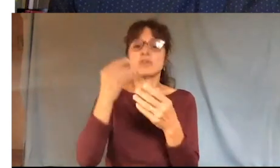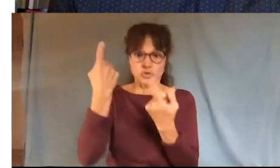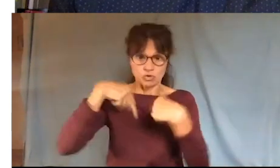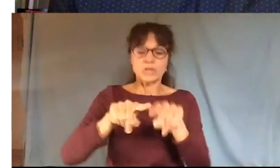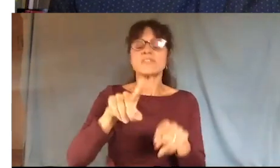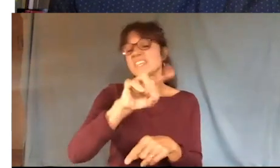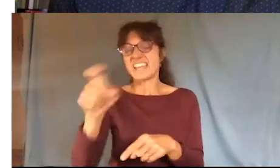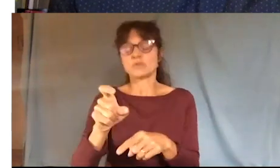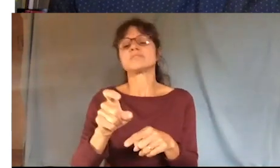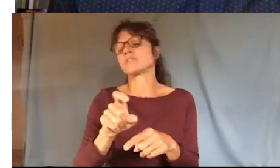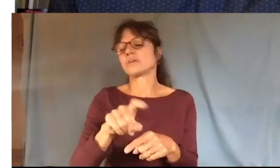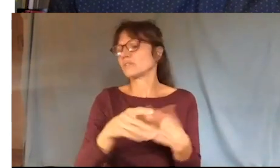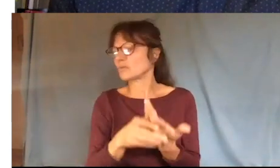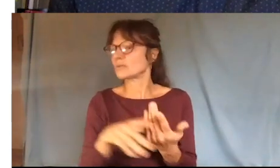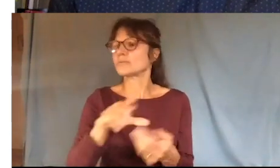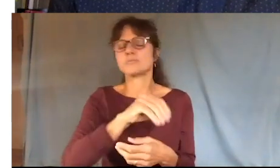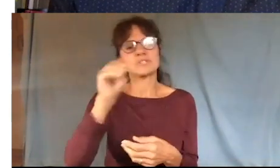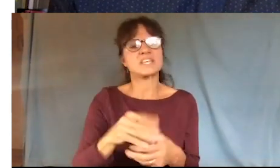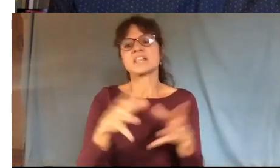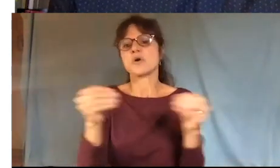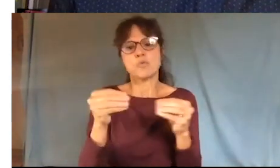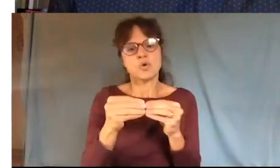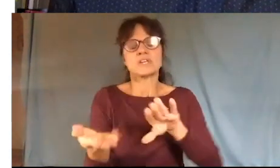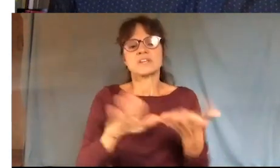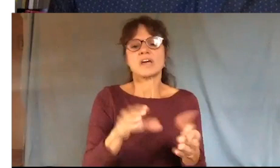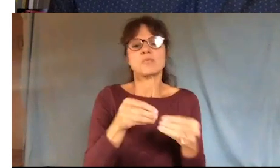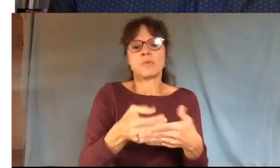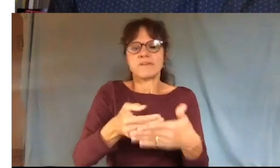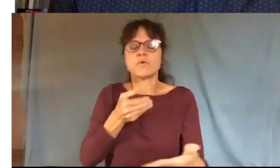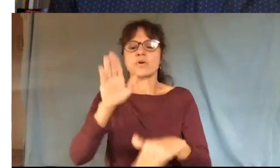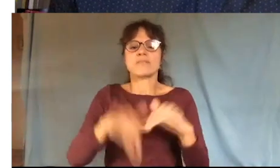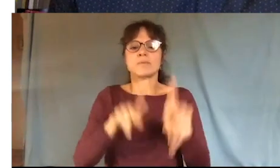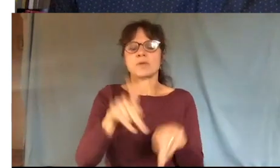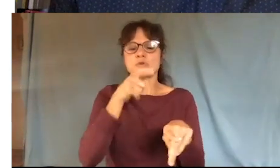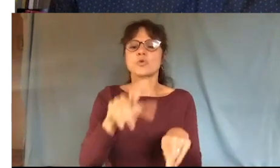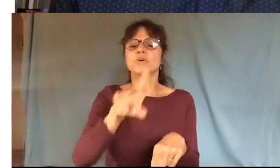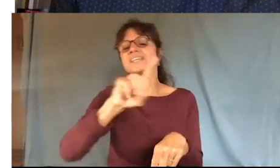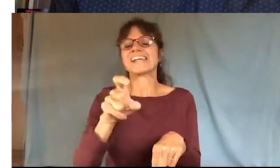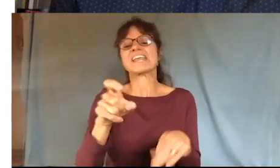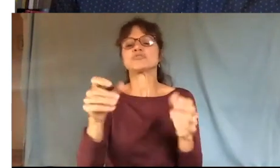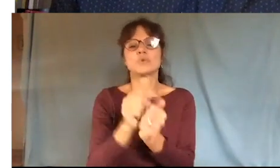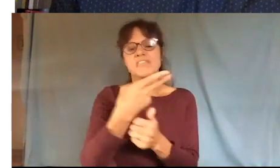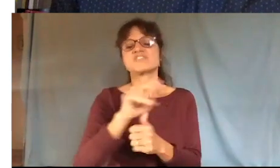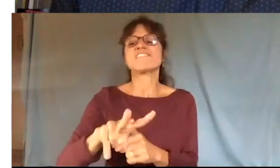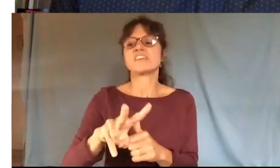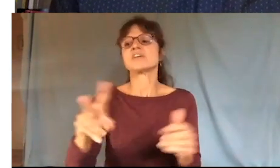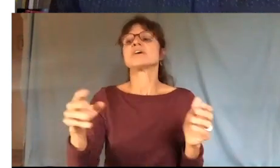likely to die from HIV earlier than people who are diagnosed with HIV and not homeless. Next slide.